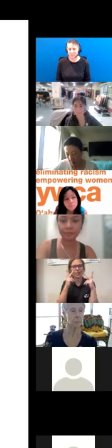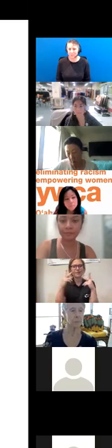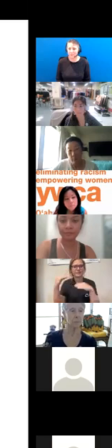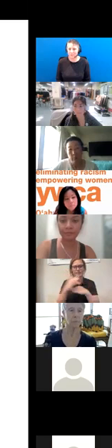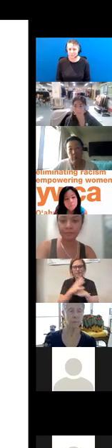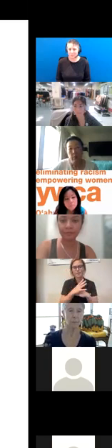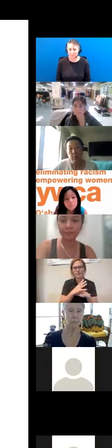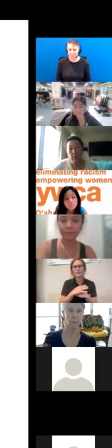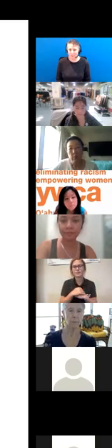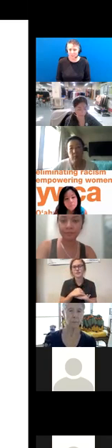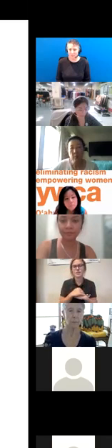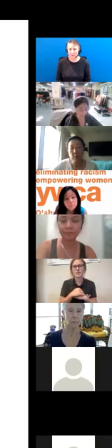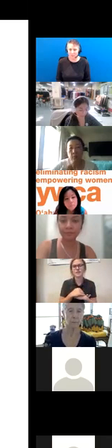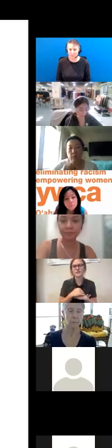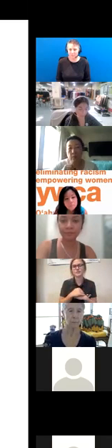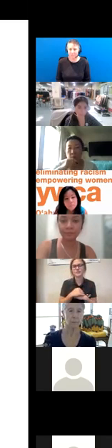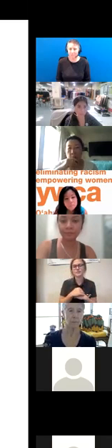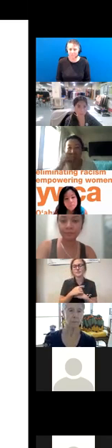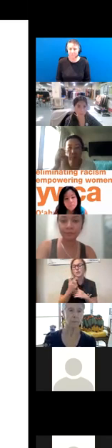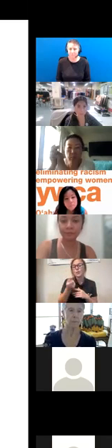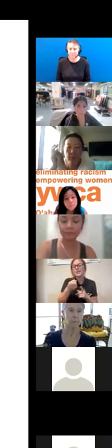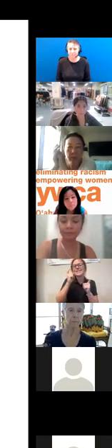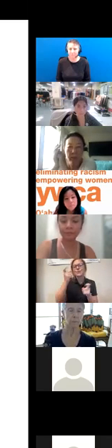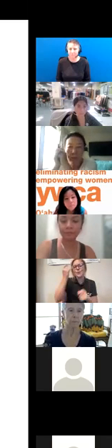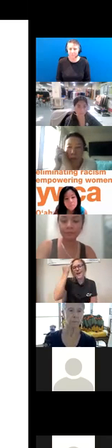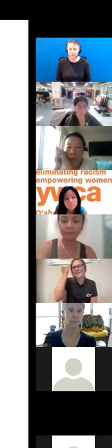a spectrum of visual impairment as well.